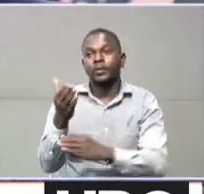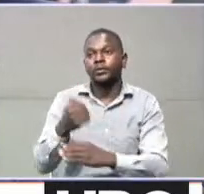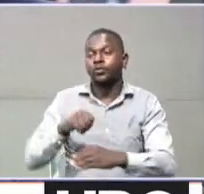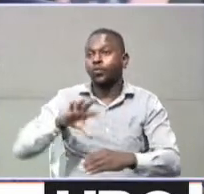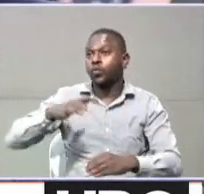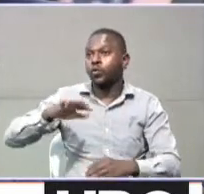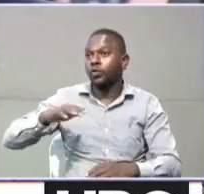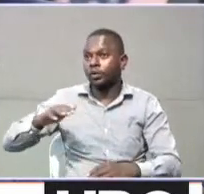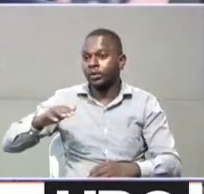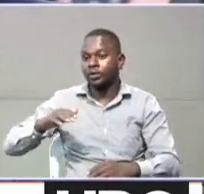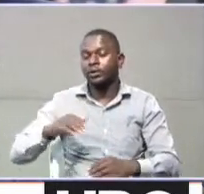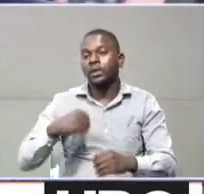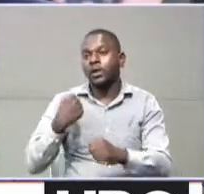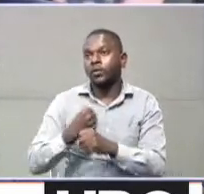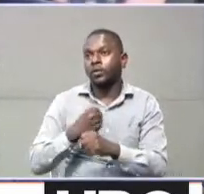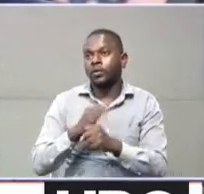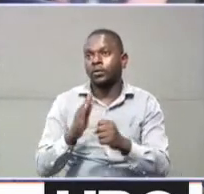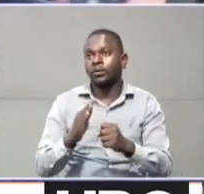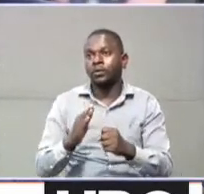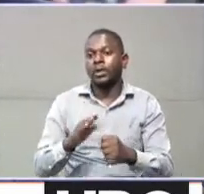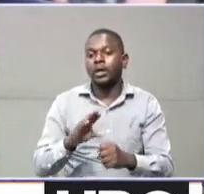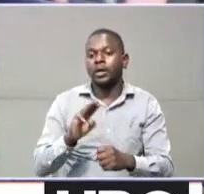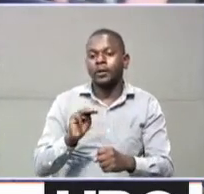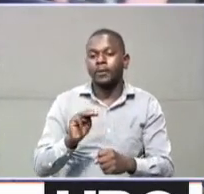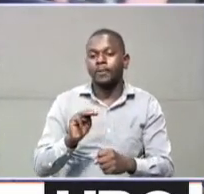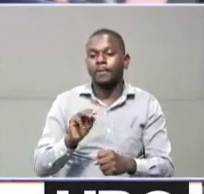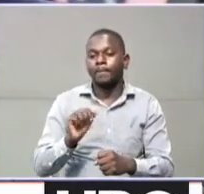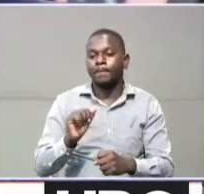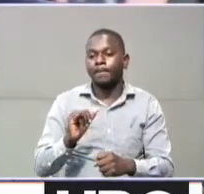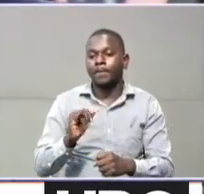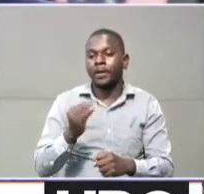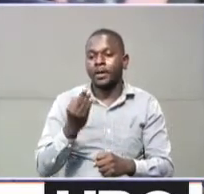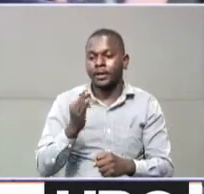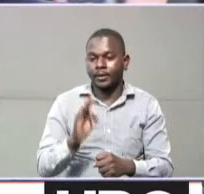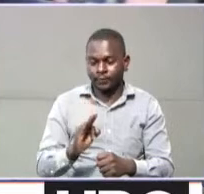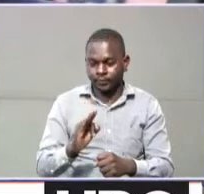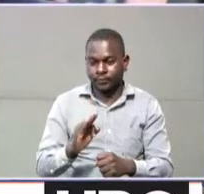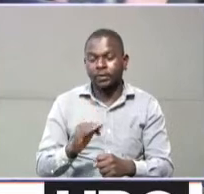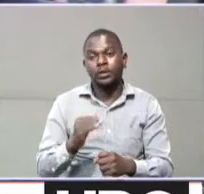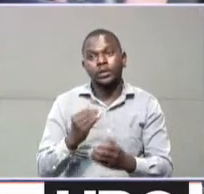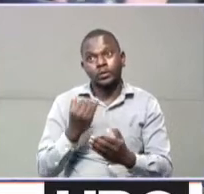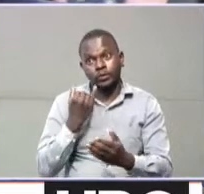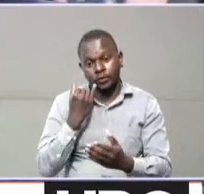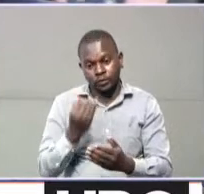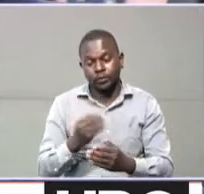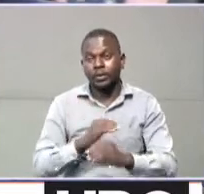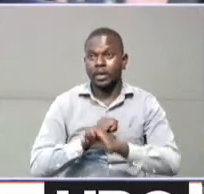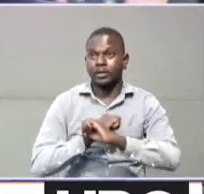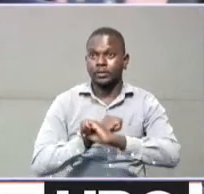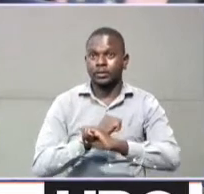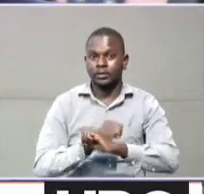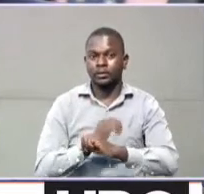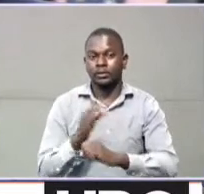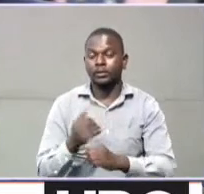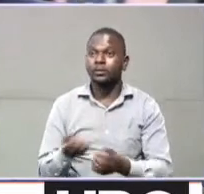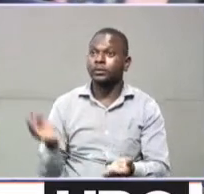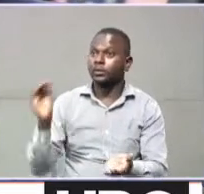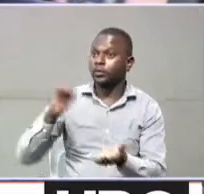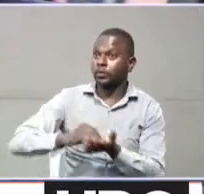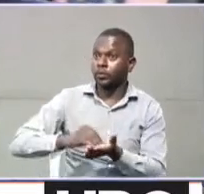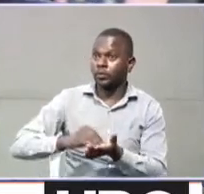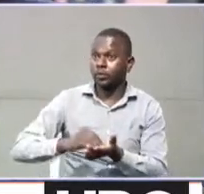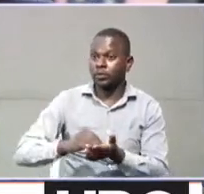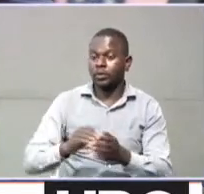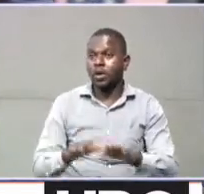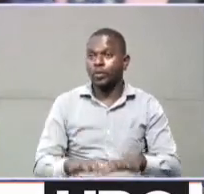water works and naive to ensure that we guard against any repeat